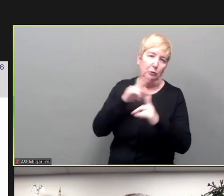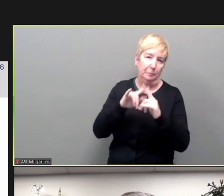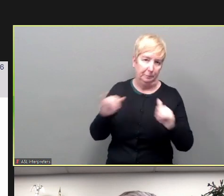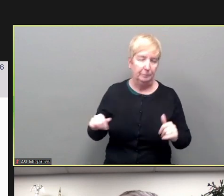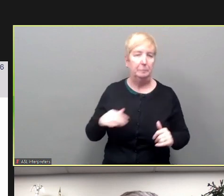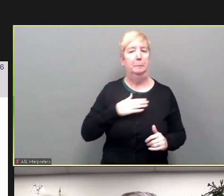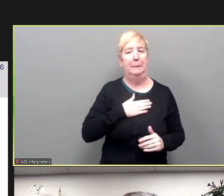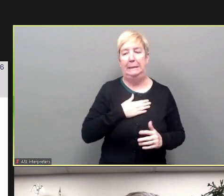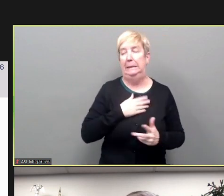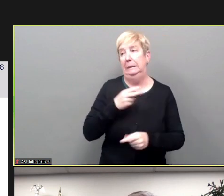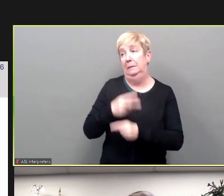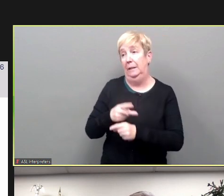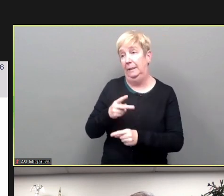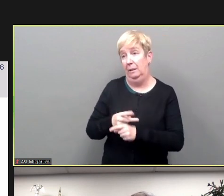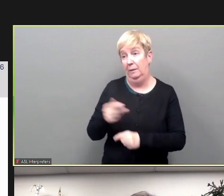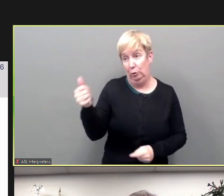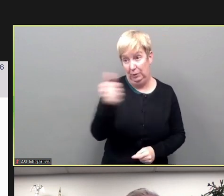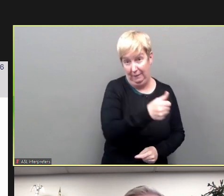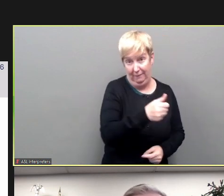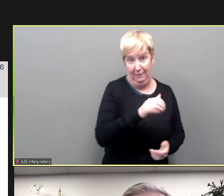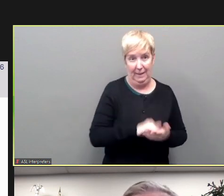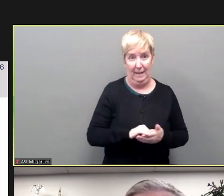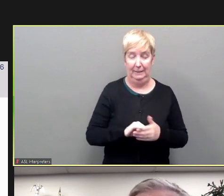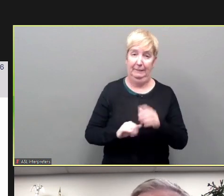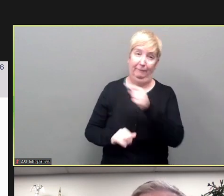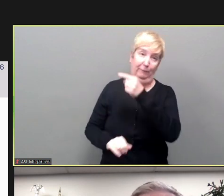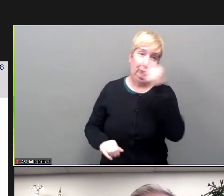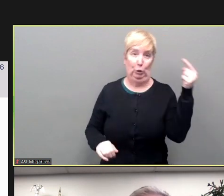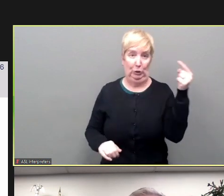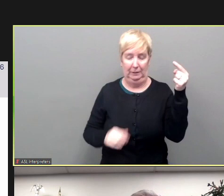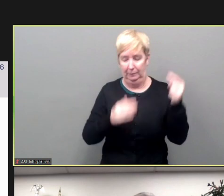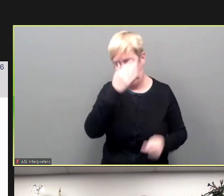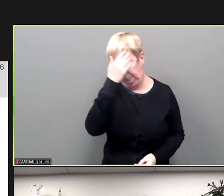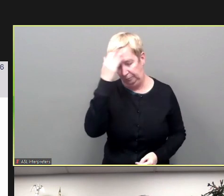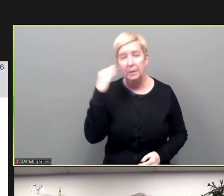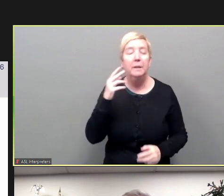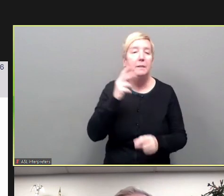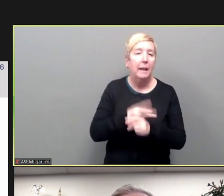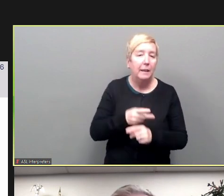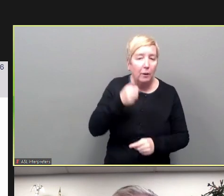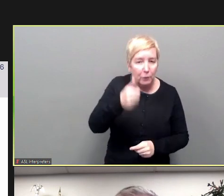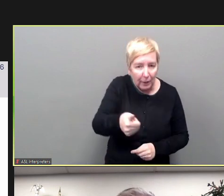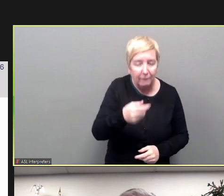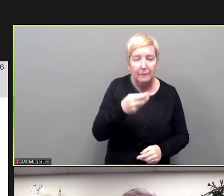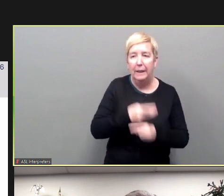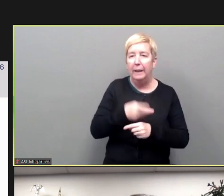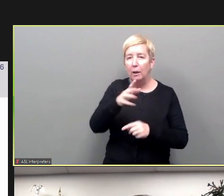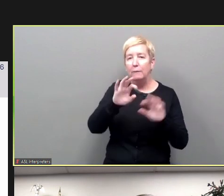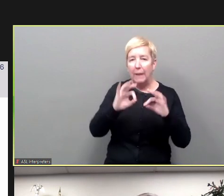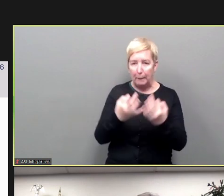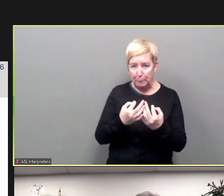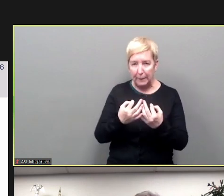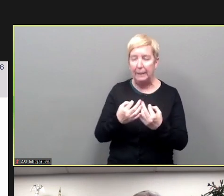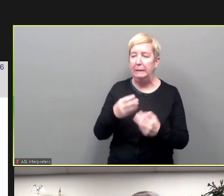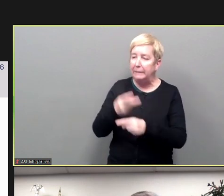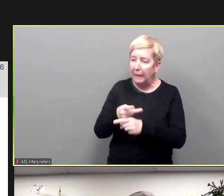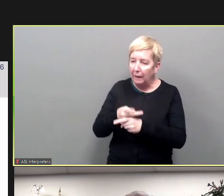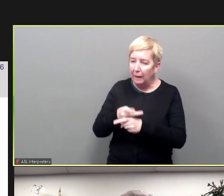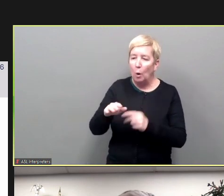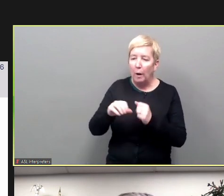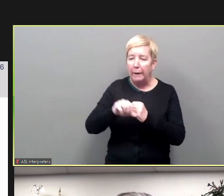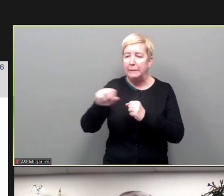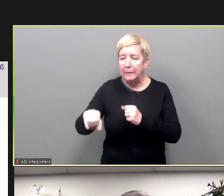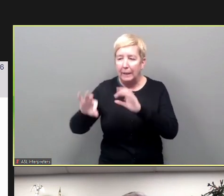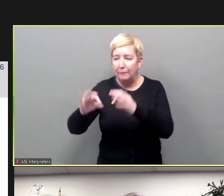step one in helping manage the pandemic. Then you can take care of your family, and then you can help with your extended family and your community